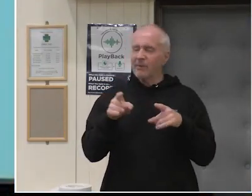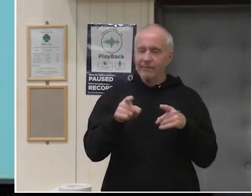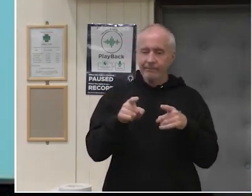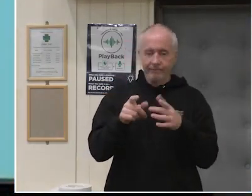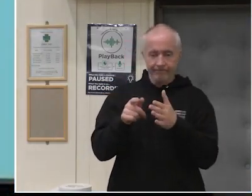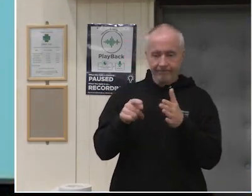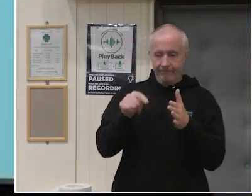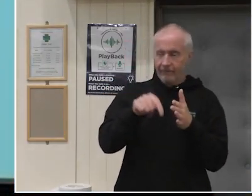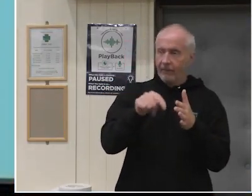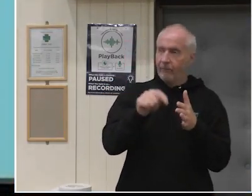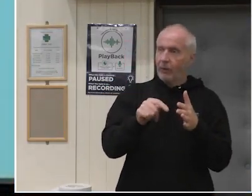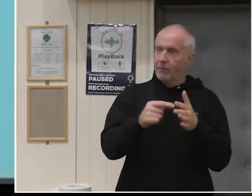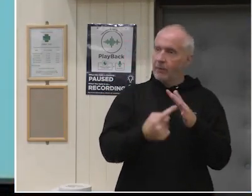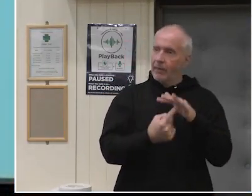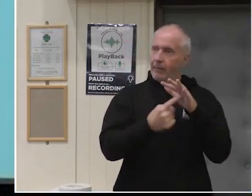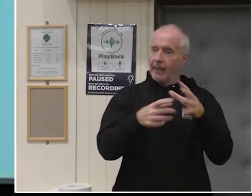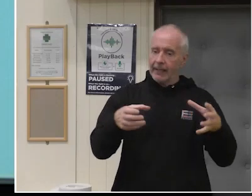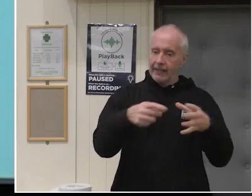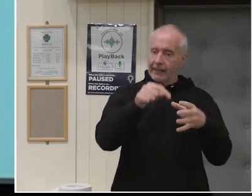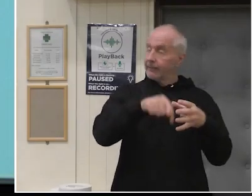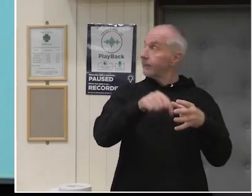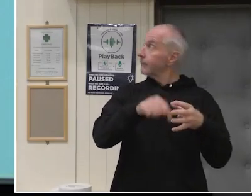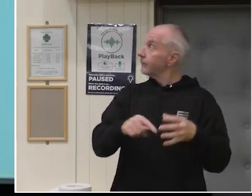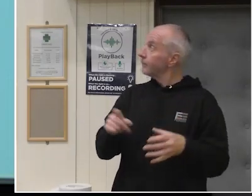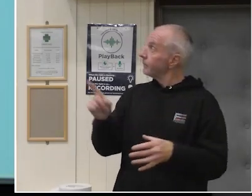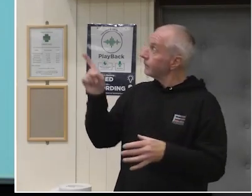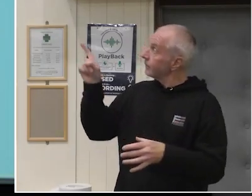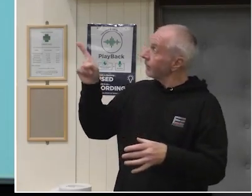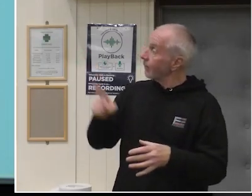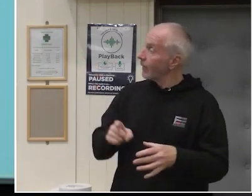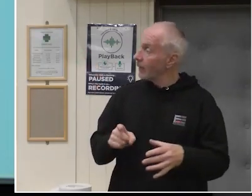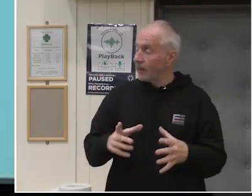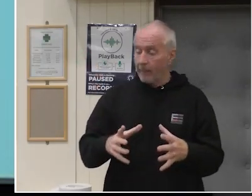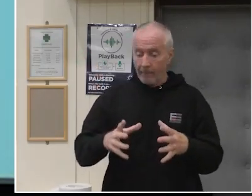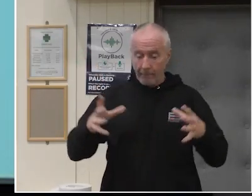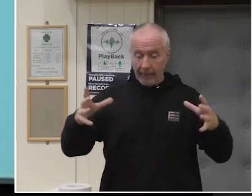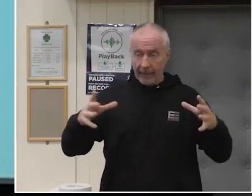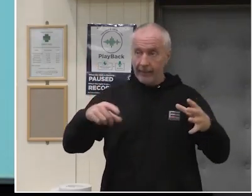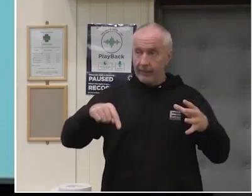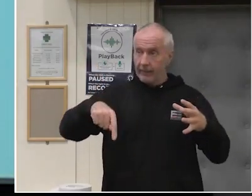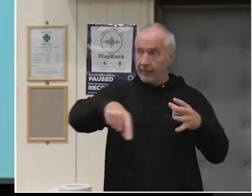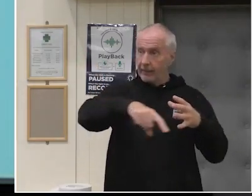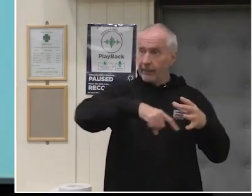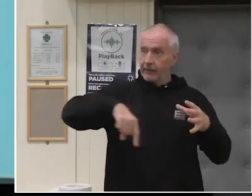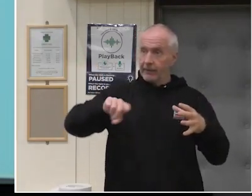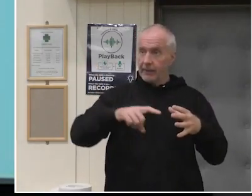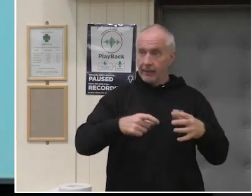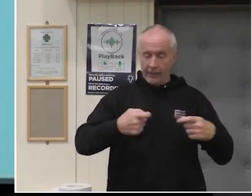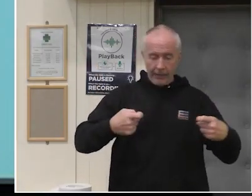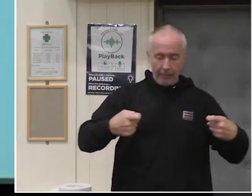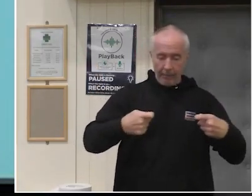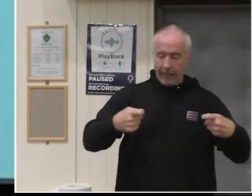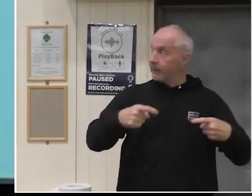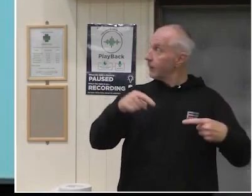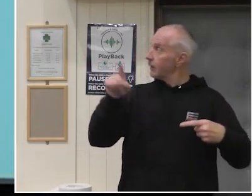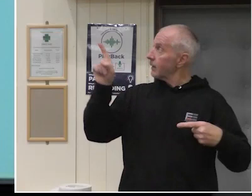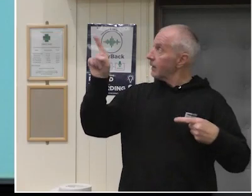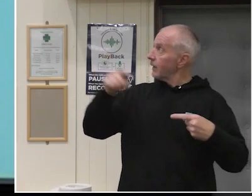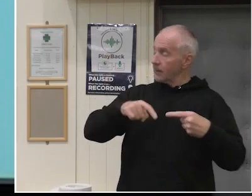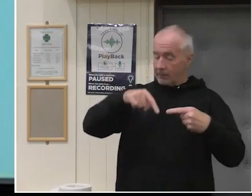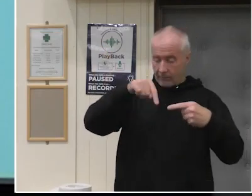working before in that picture is actually off to this side here. The big cavity that sits between the magnets is actually sitting down just